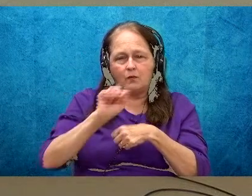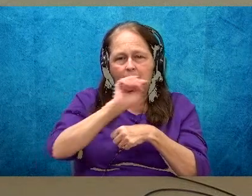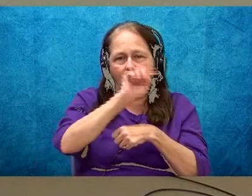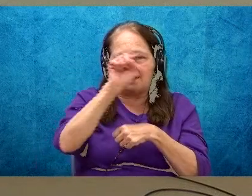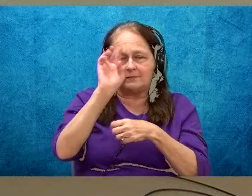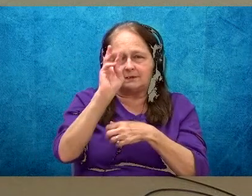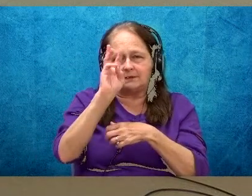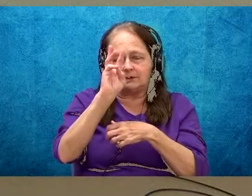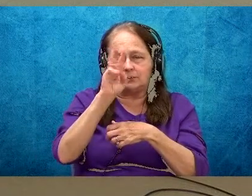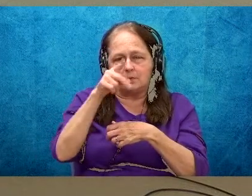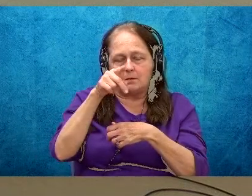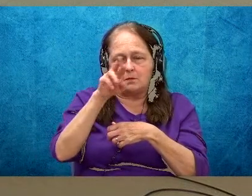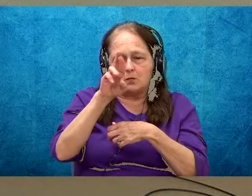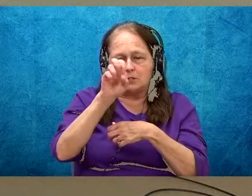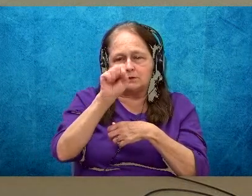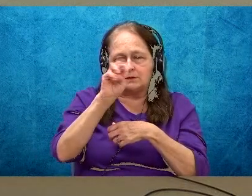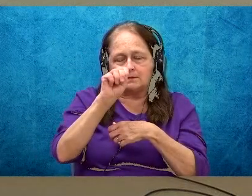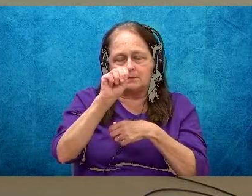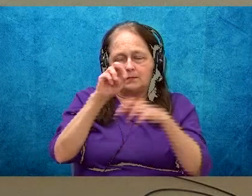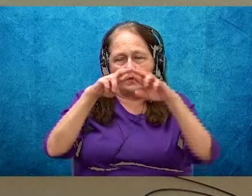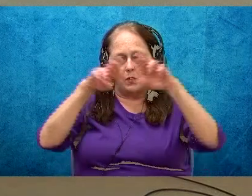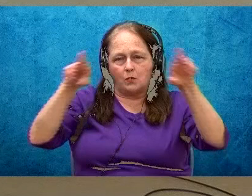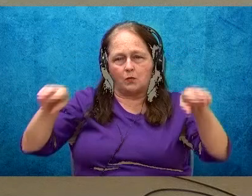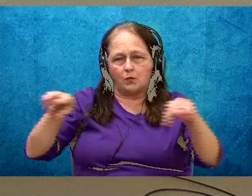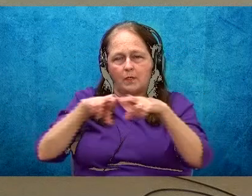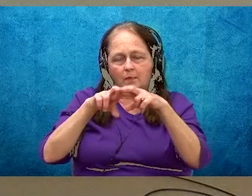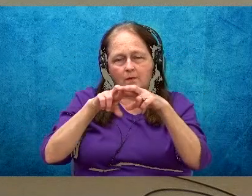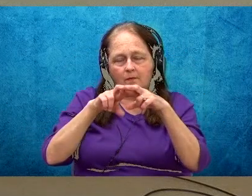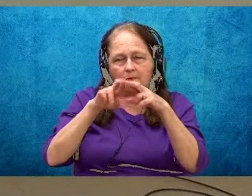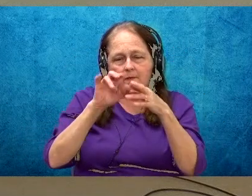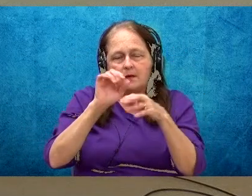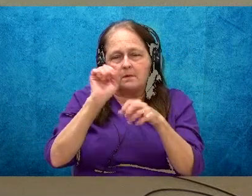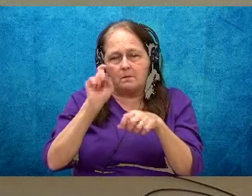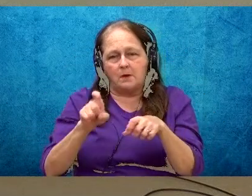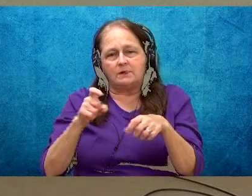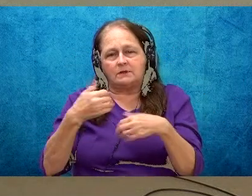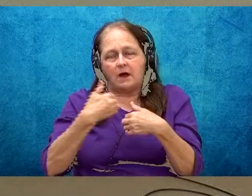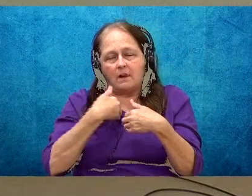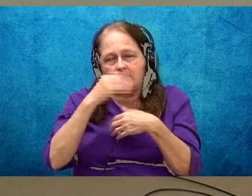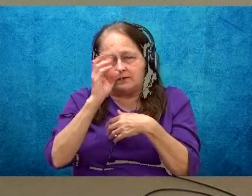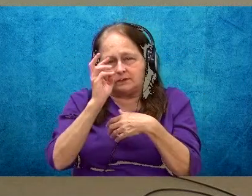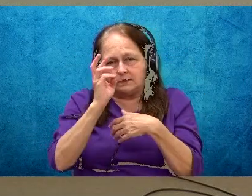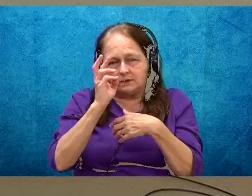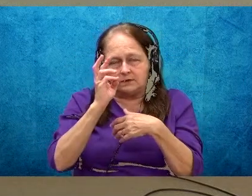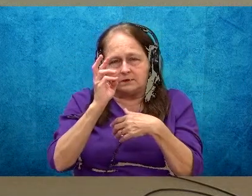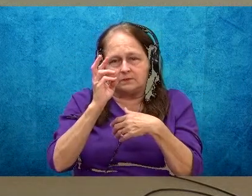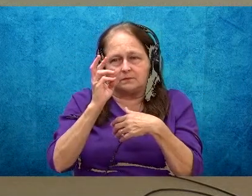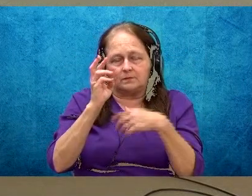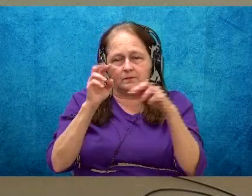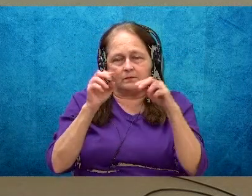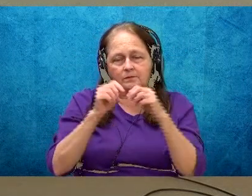prism. All rectangular prisms must have 6 pieces.